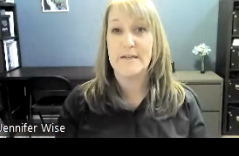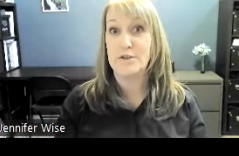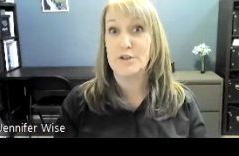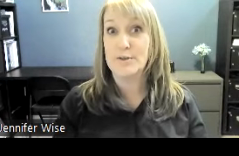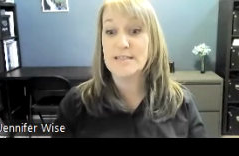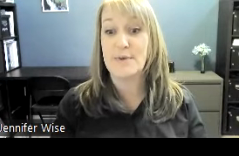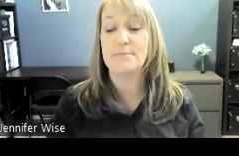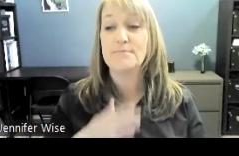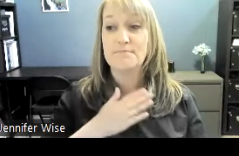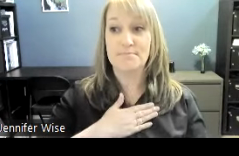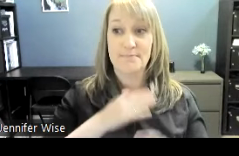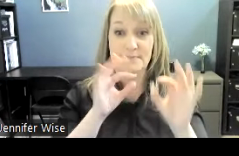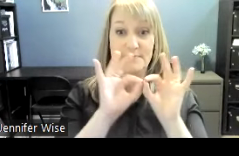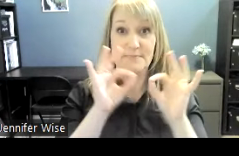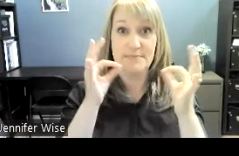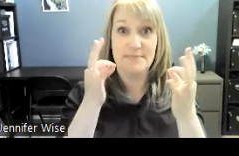All right. So you could do it this way.